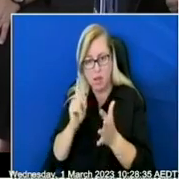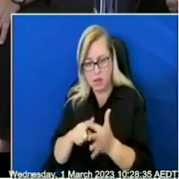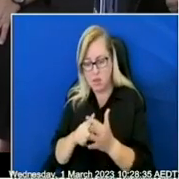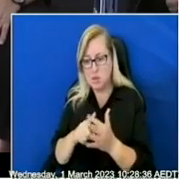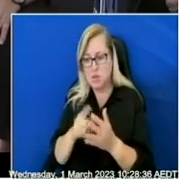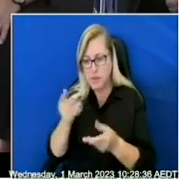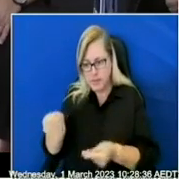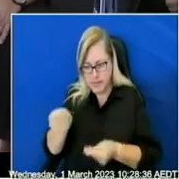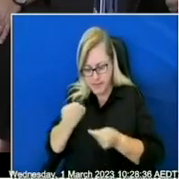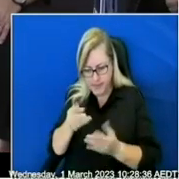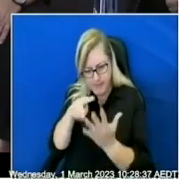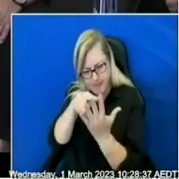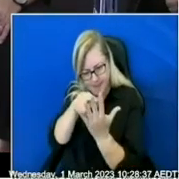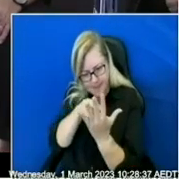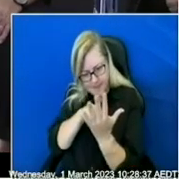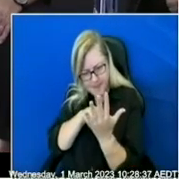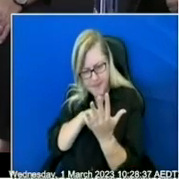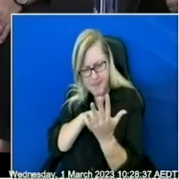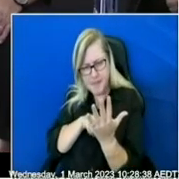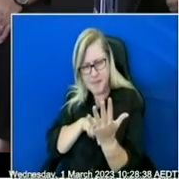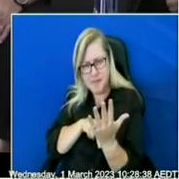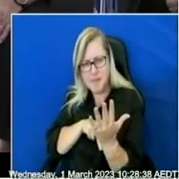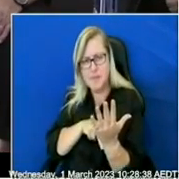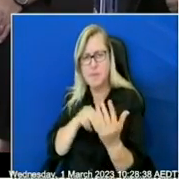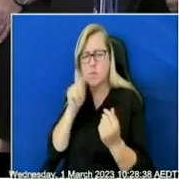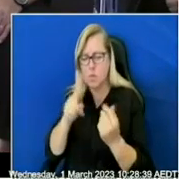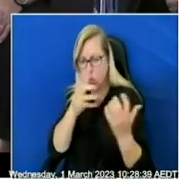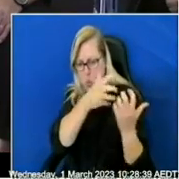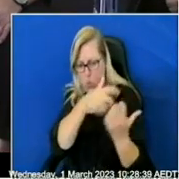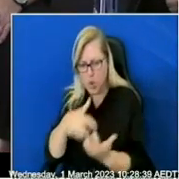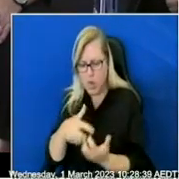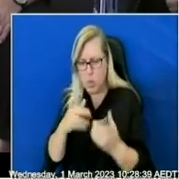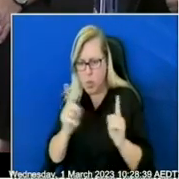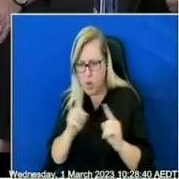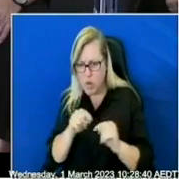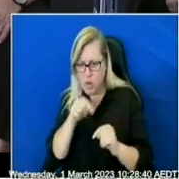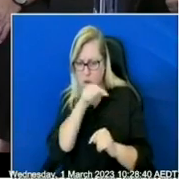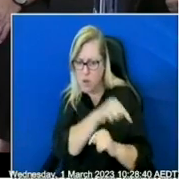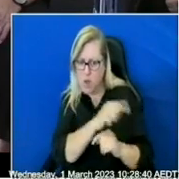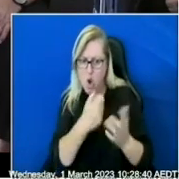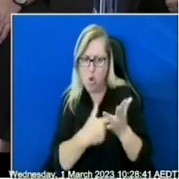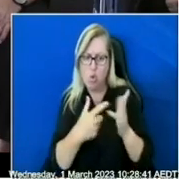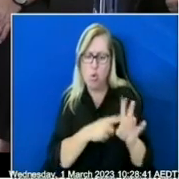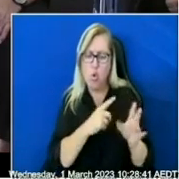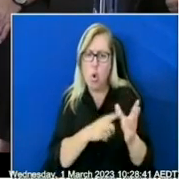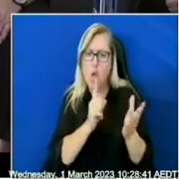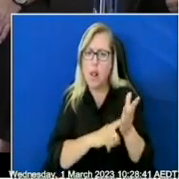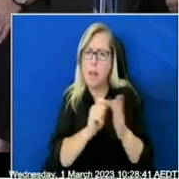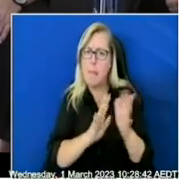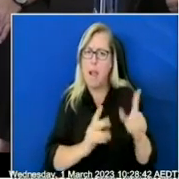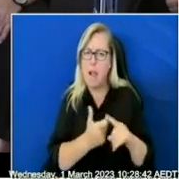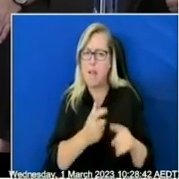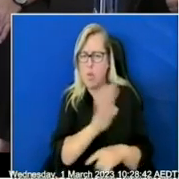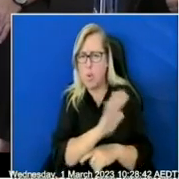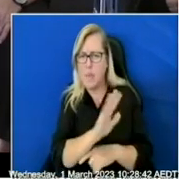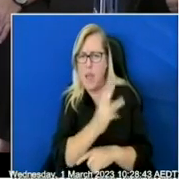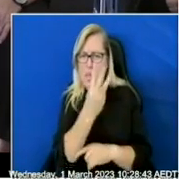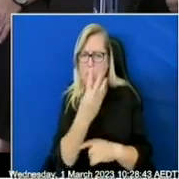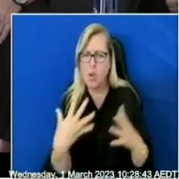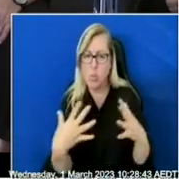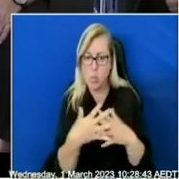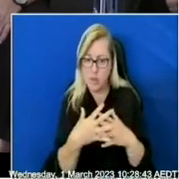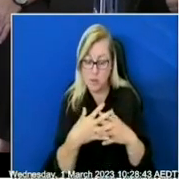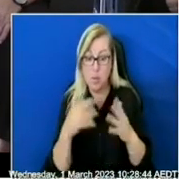work out. They were there at Royal Park for about 3 weeks because it was July. They ended up at Ballarat Children's